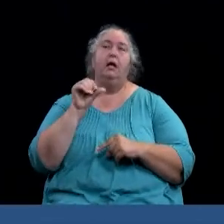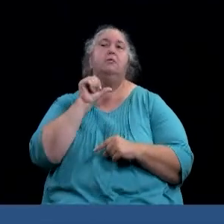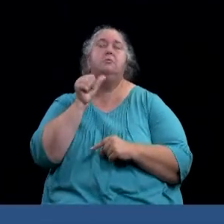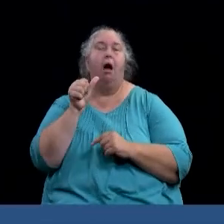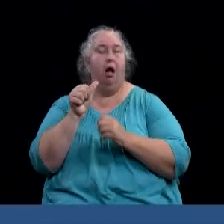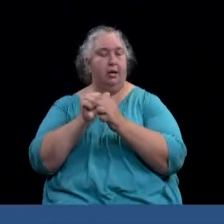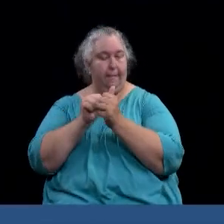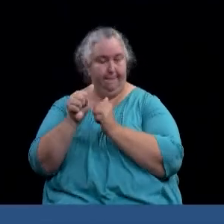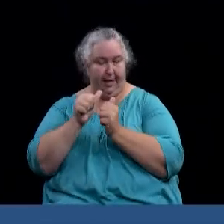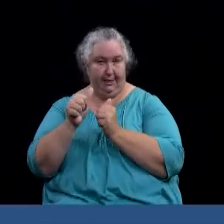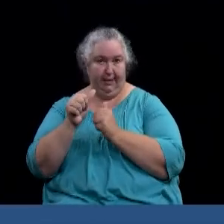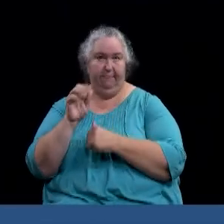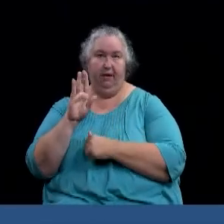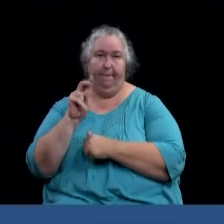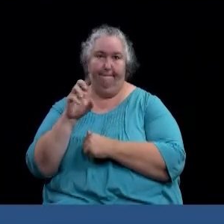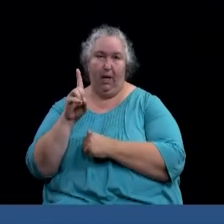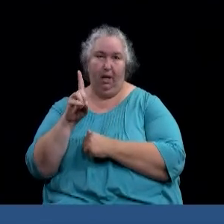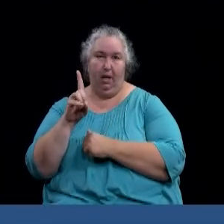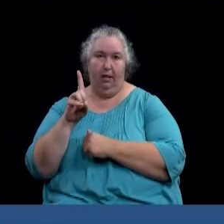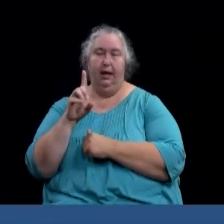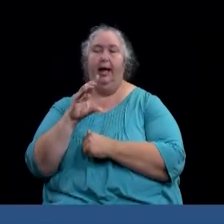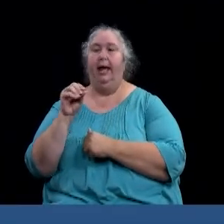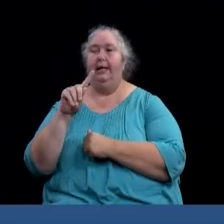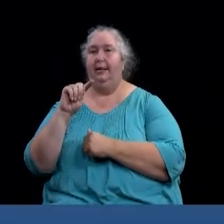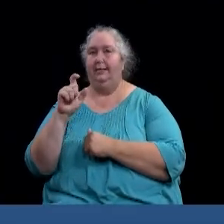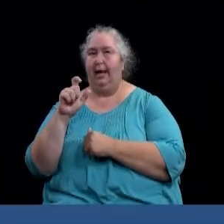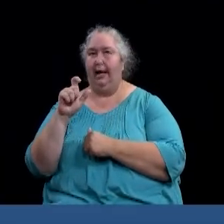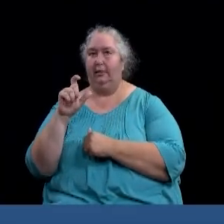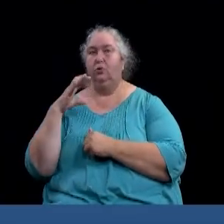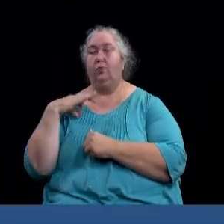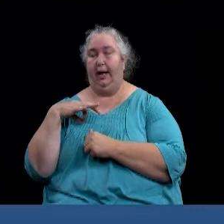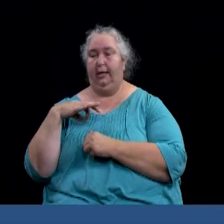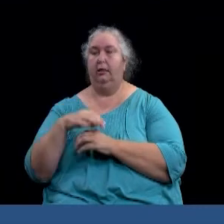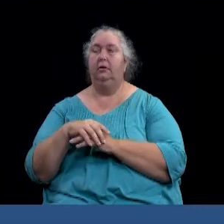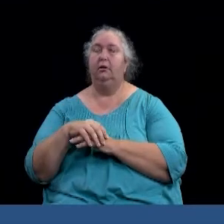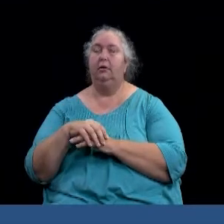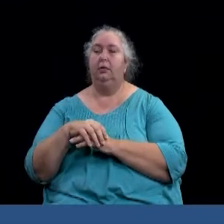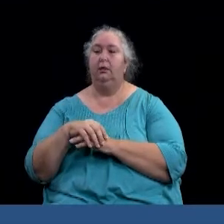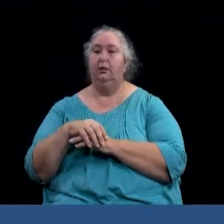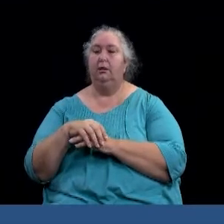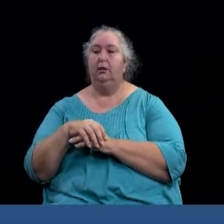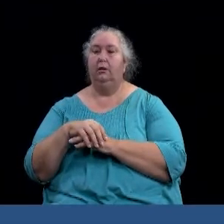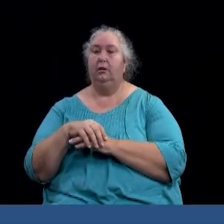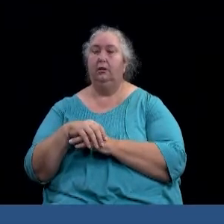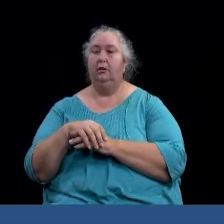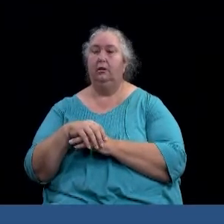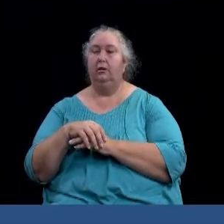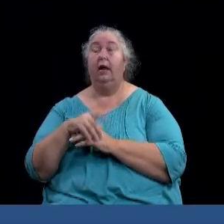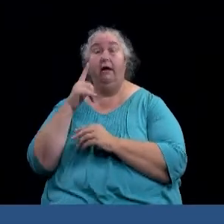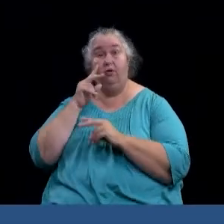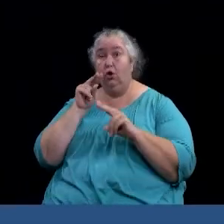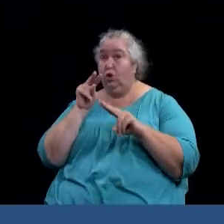credits. These will be used, if you look at the ownership organizational chart,